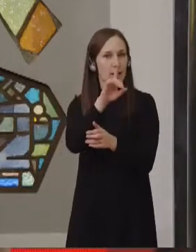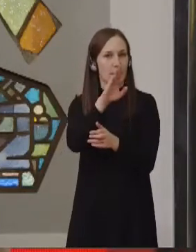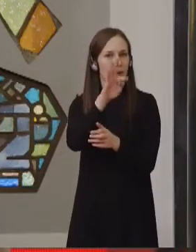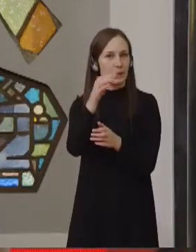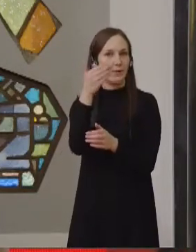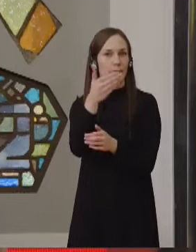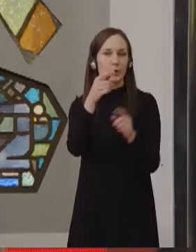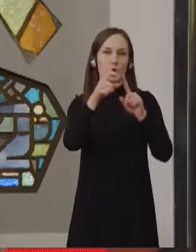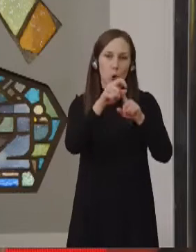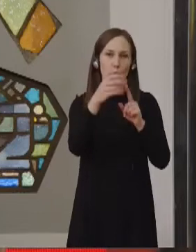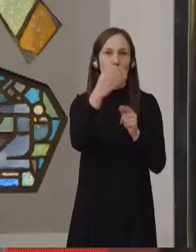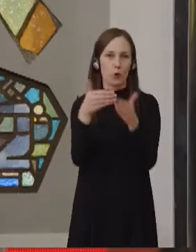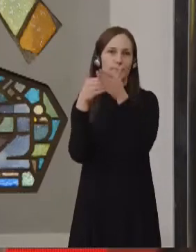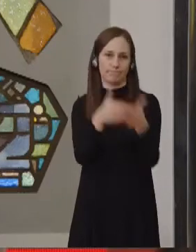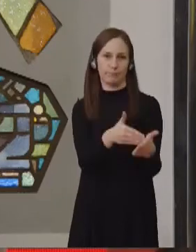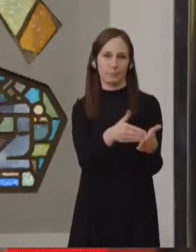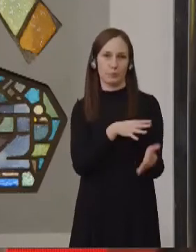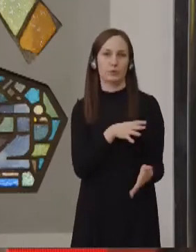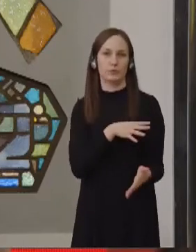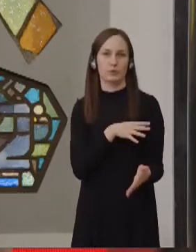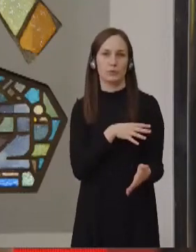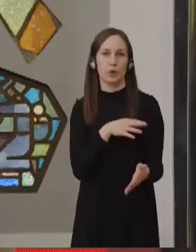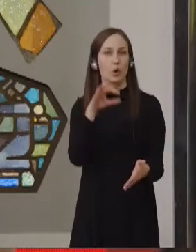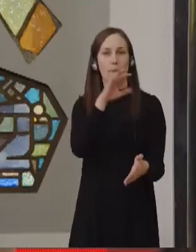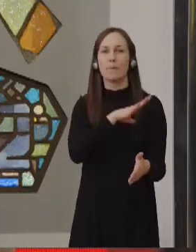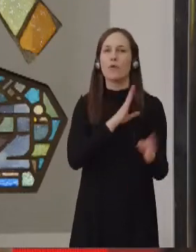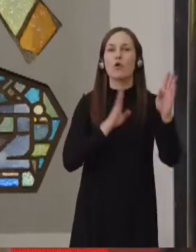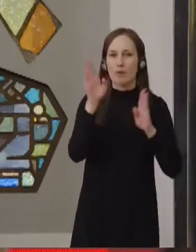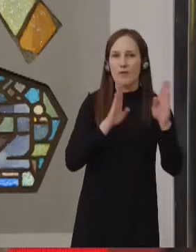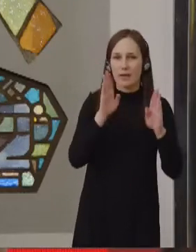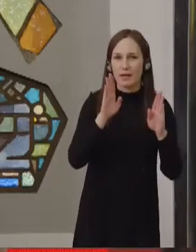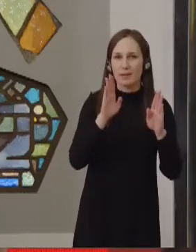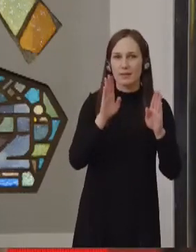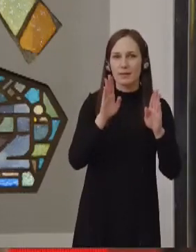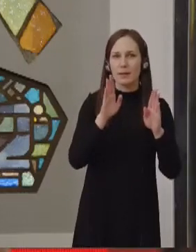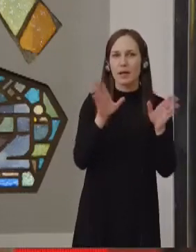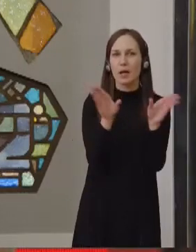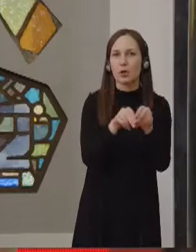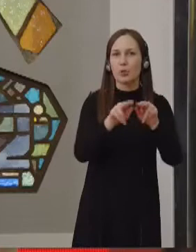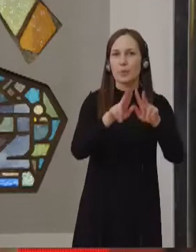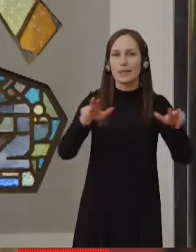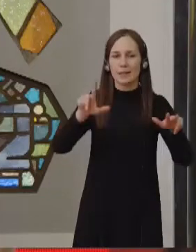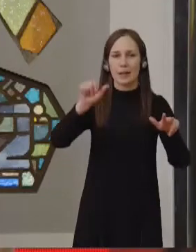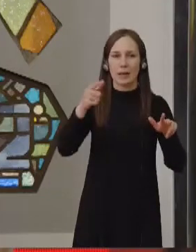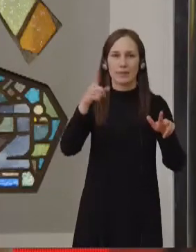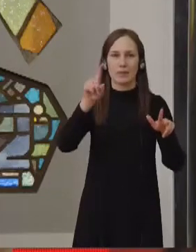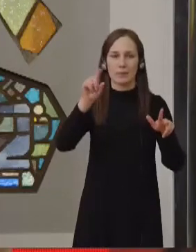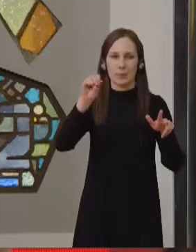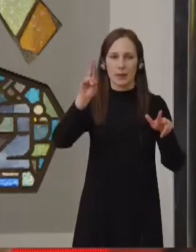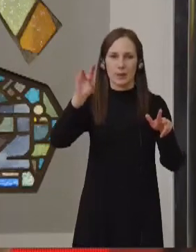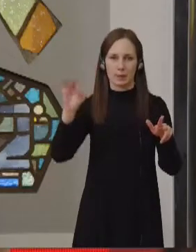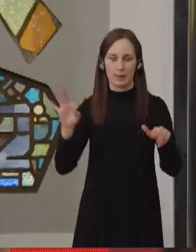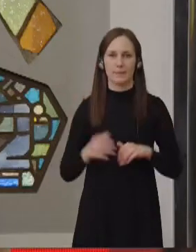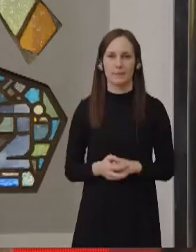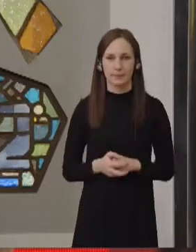Foreign Minister Landsbergis. So when I speak out on LGBTQI rights in Lithuania, I'm not